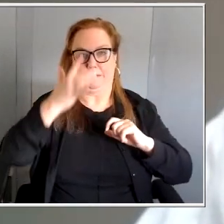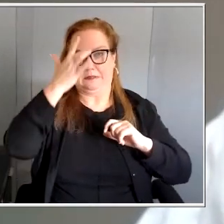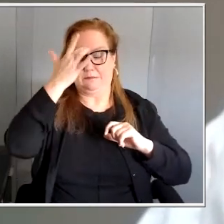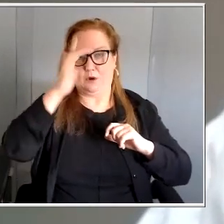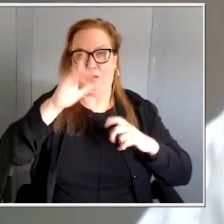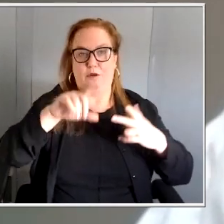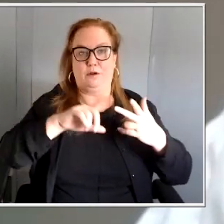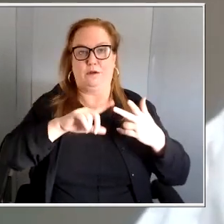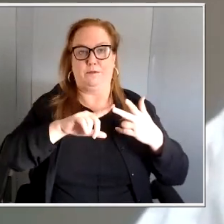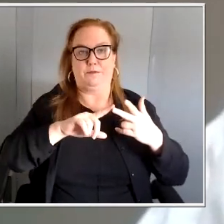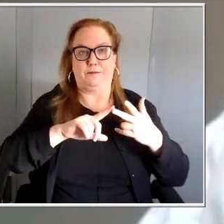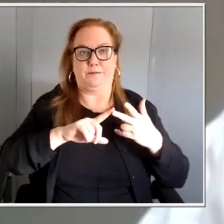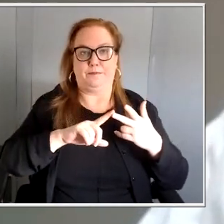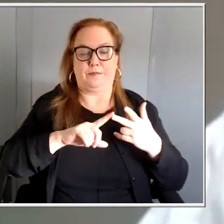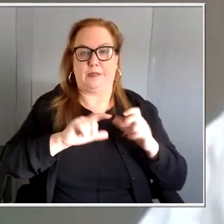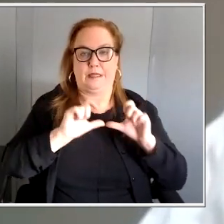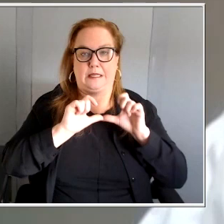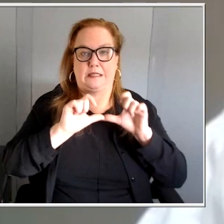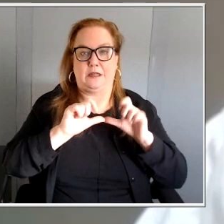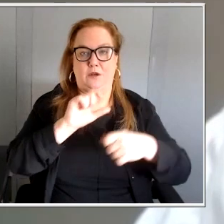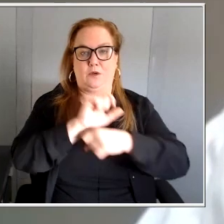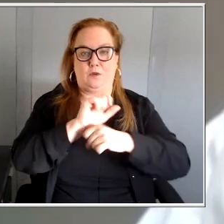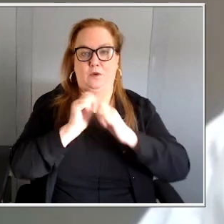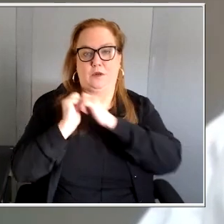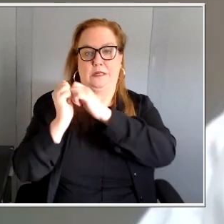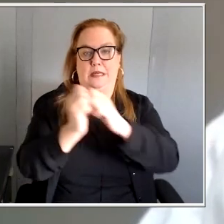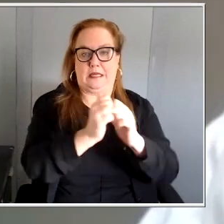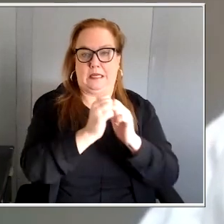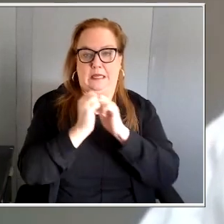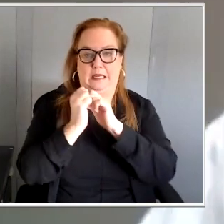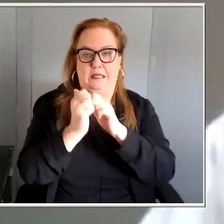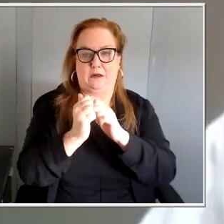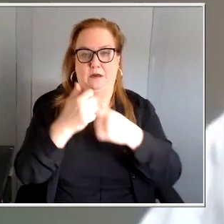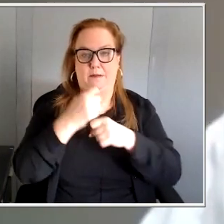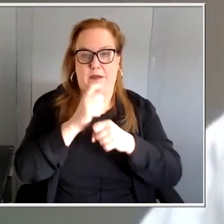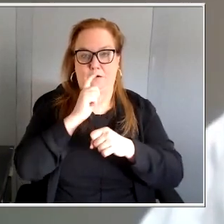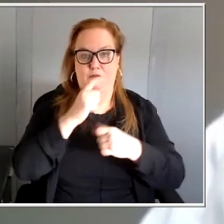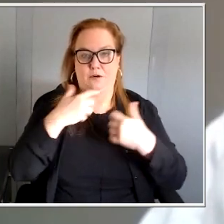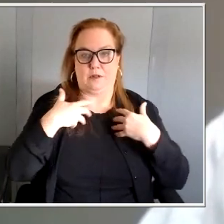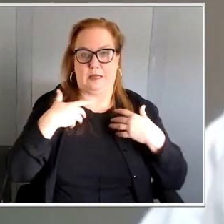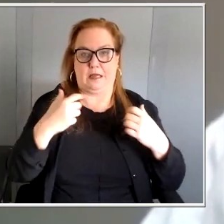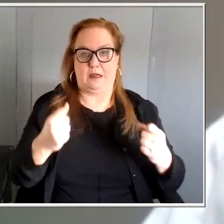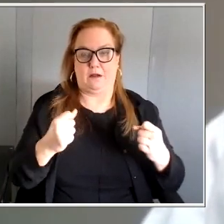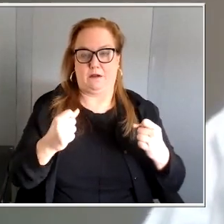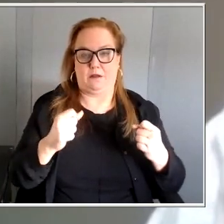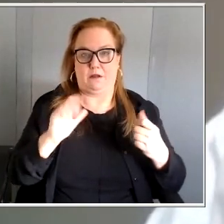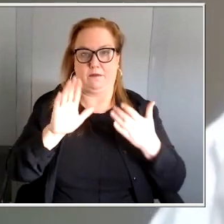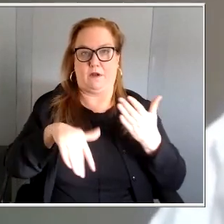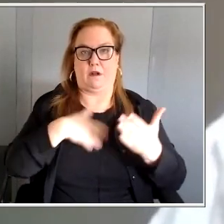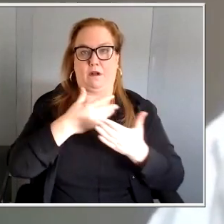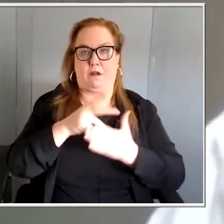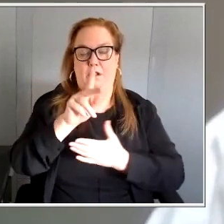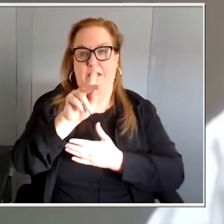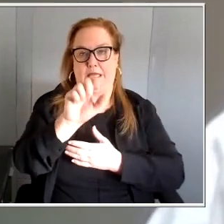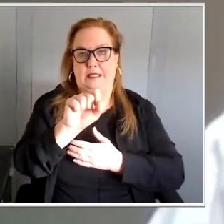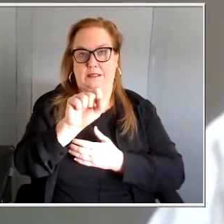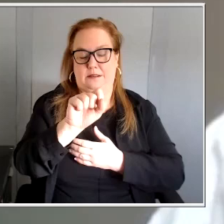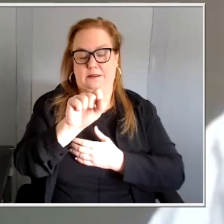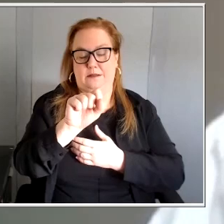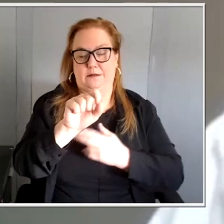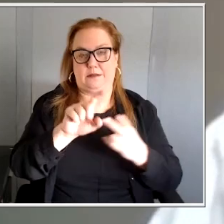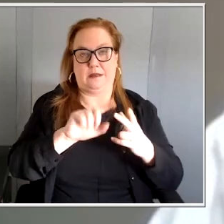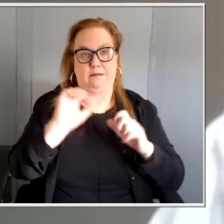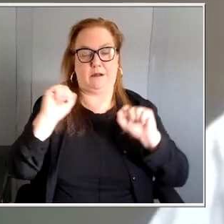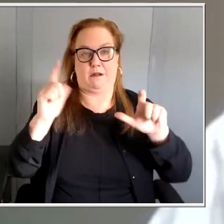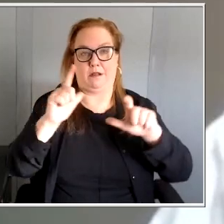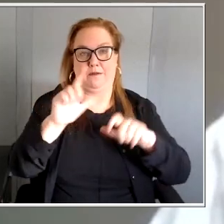and continue to work together to ensure the health of all Kansans in our nation. And that challenge